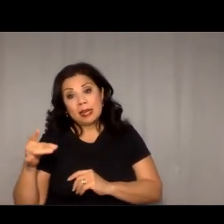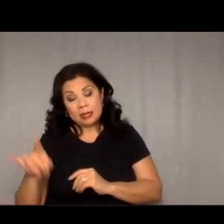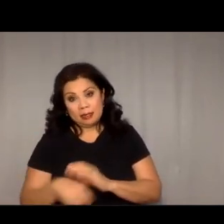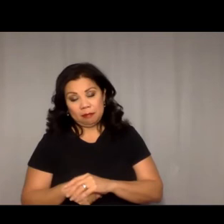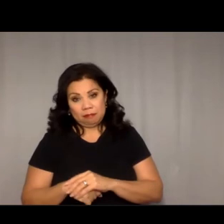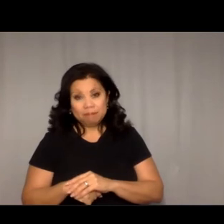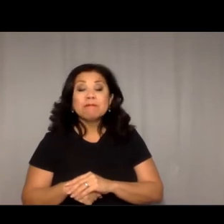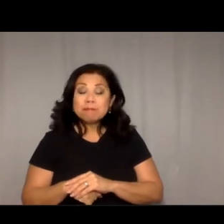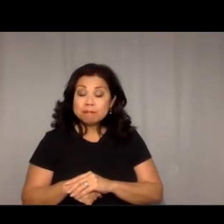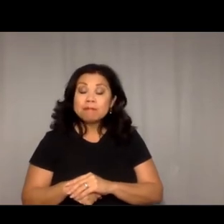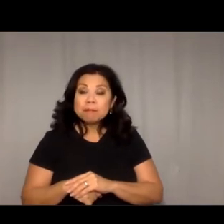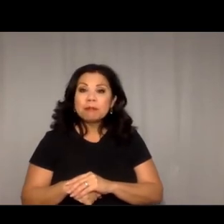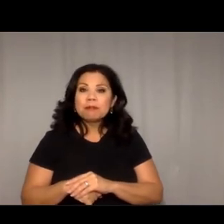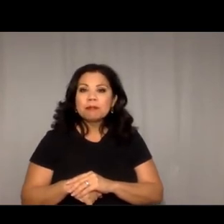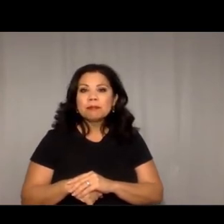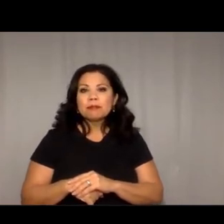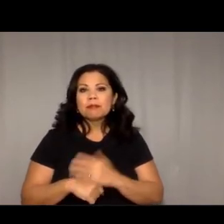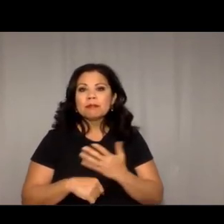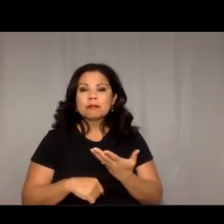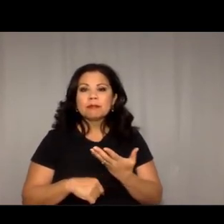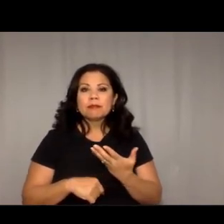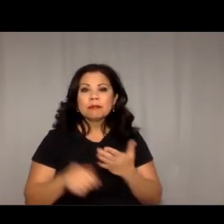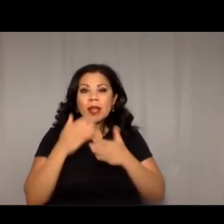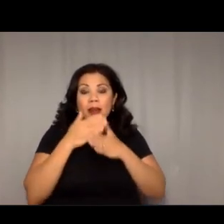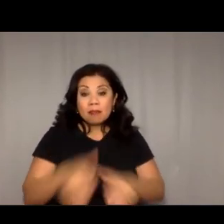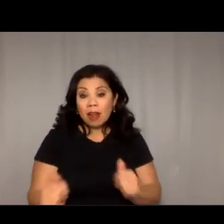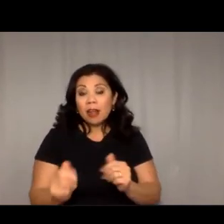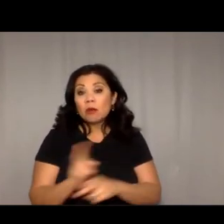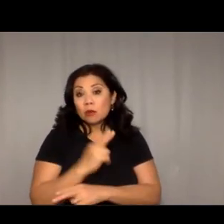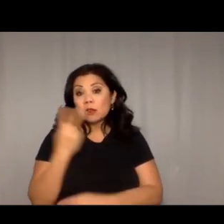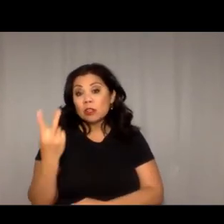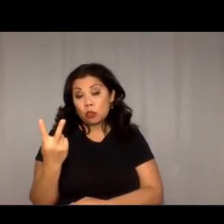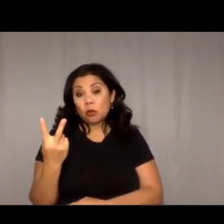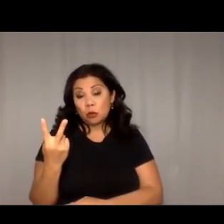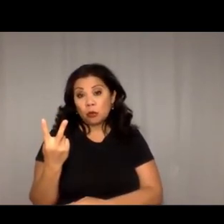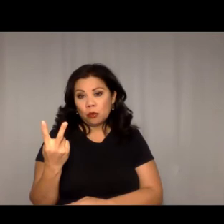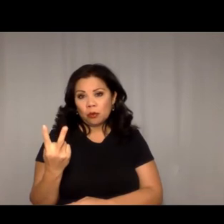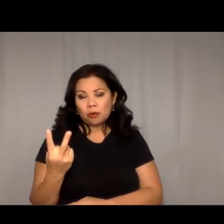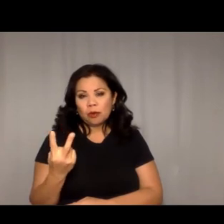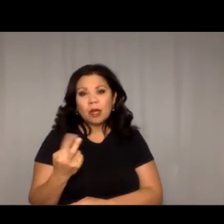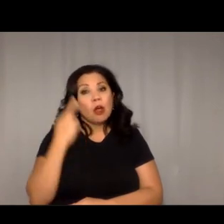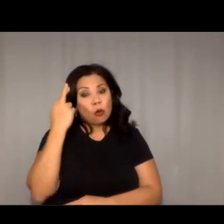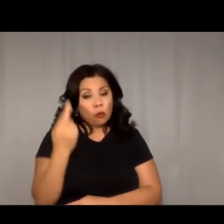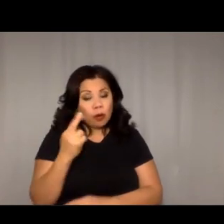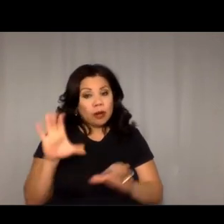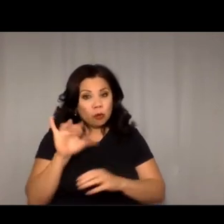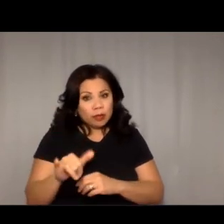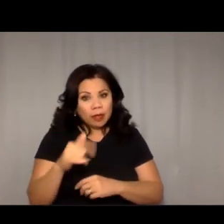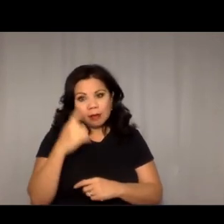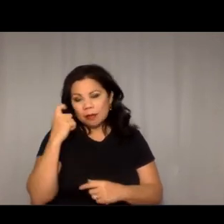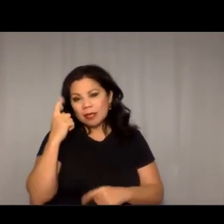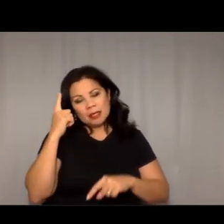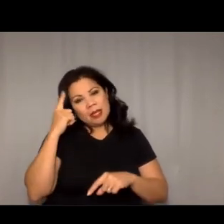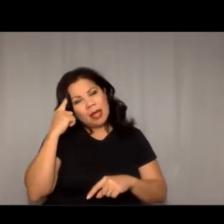18. Okay, well, I could divide by 2. And the only reason why I'm dividing by 2 is because I can't think